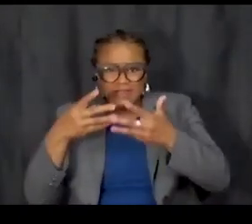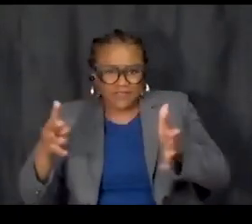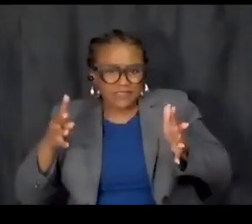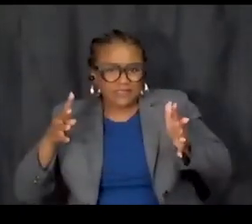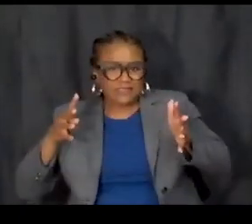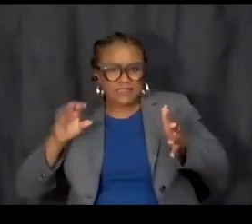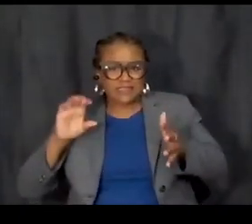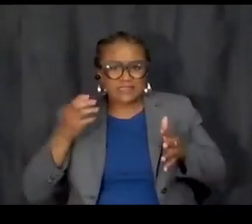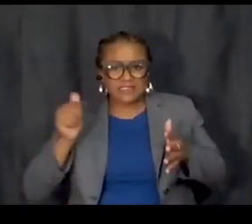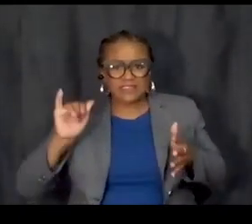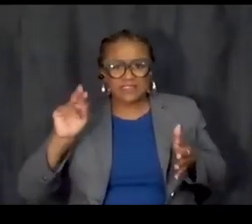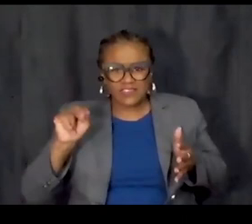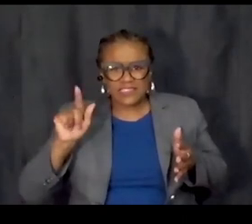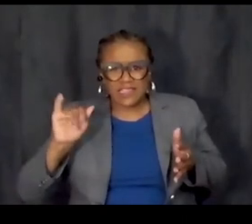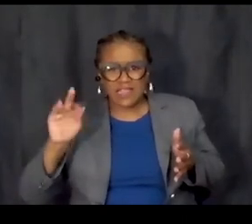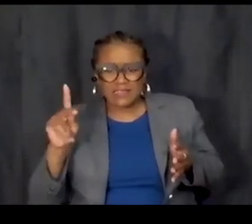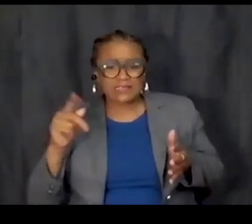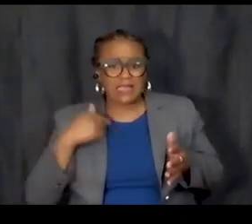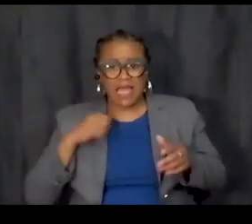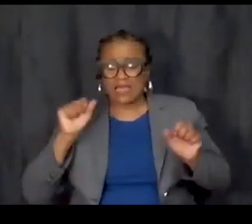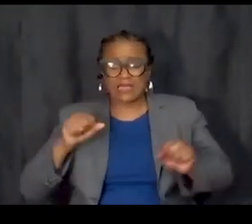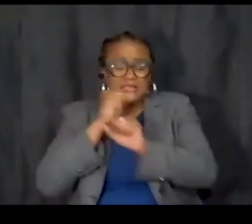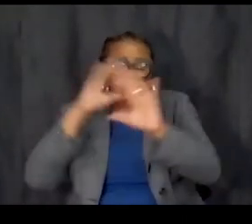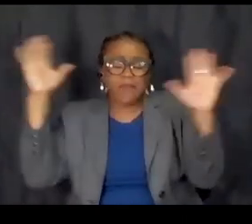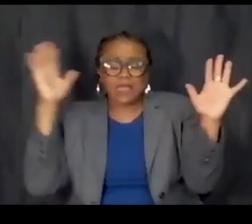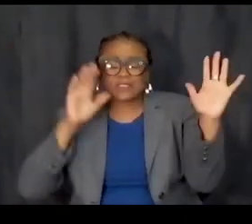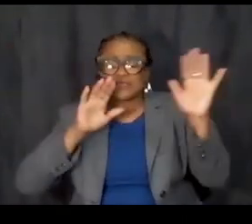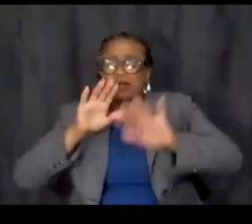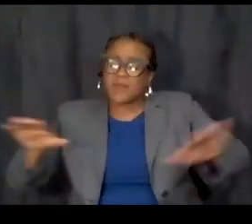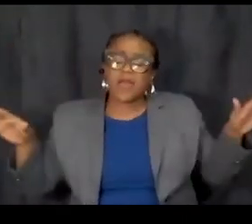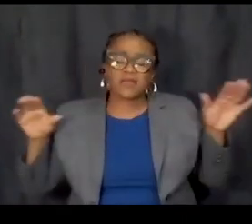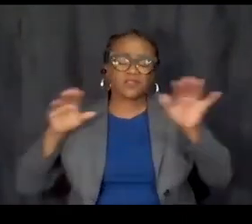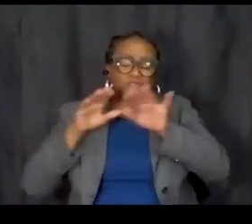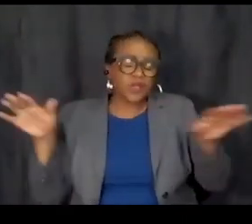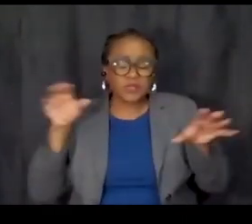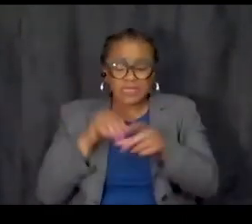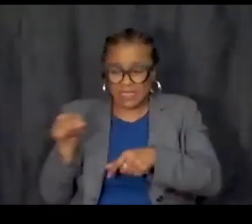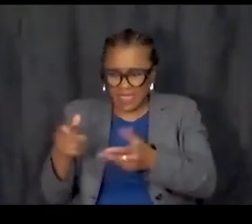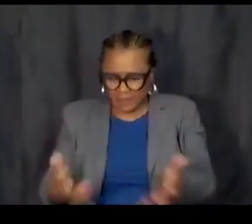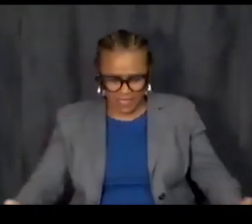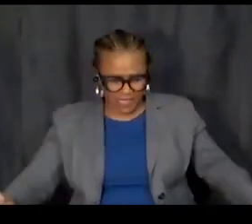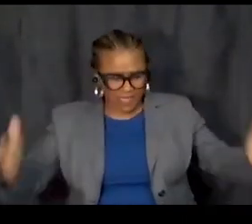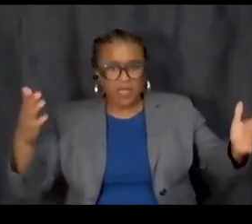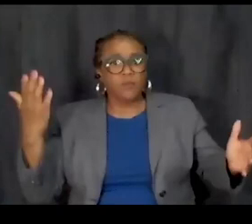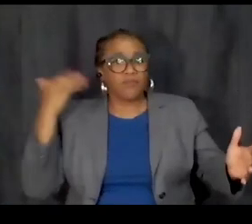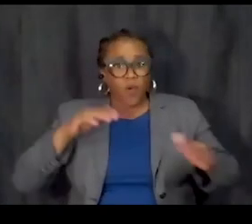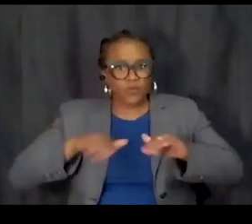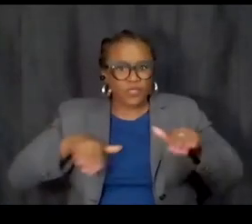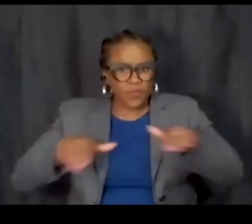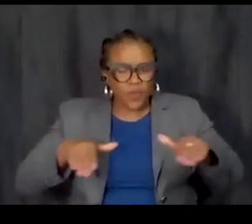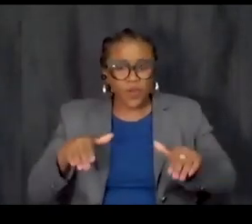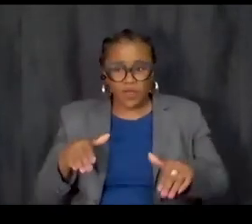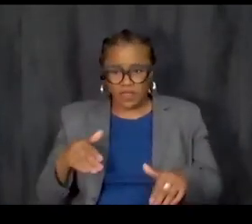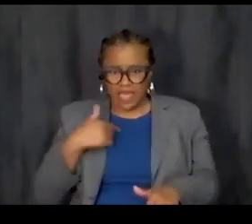I imagine doing backstrokes in what was once a pool. Bring compost and water, keep digging and hoping to